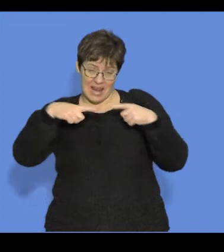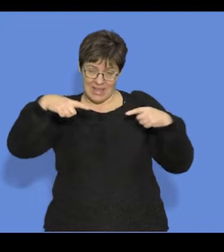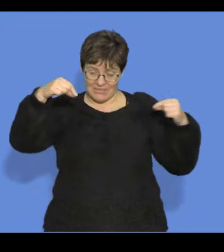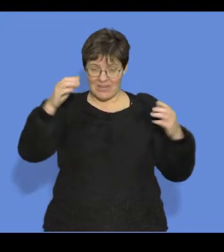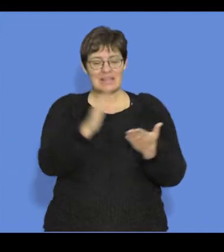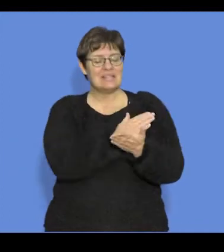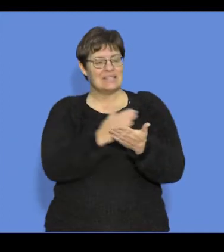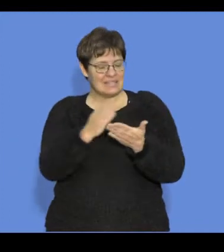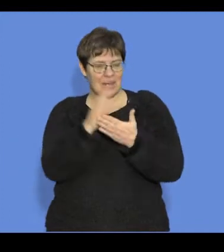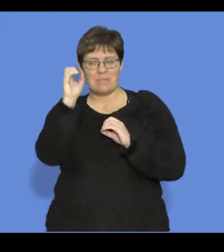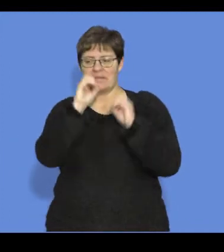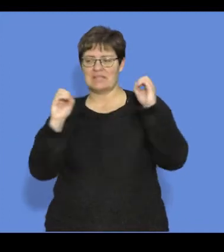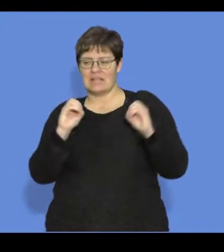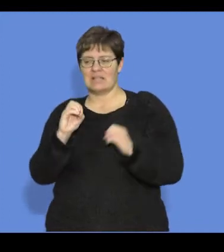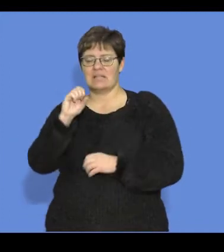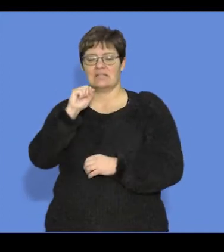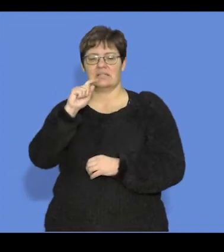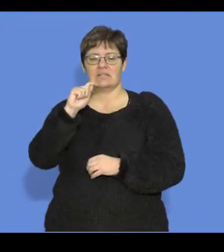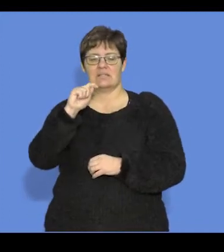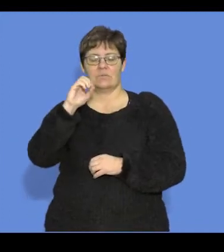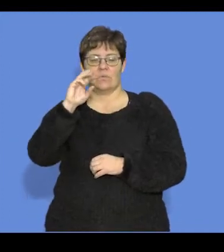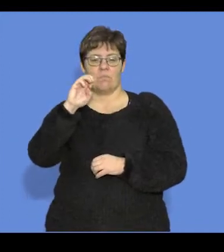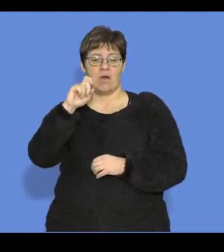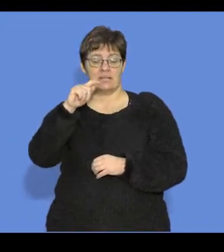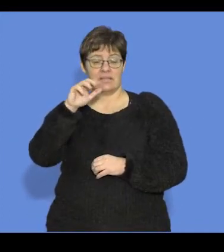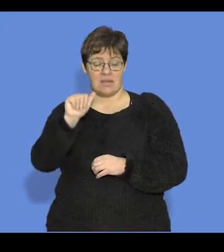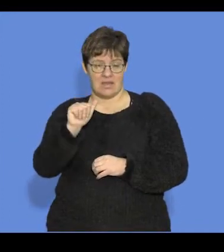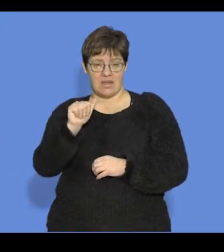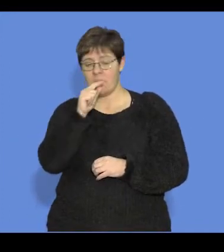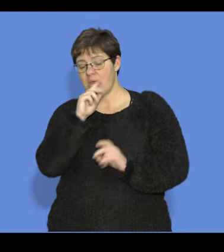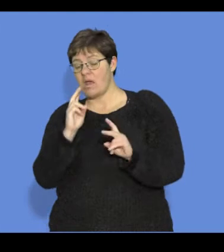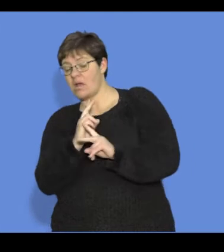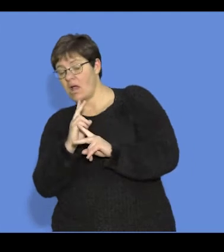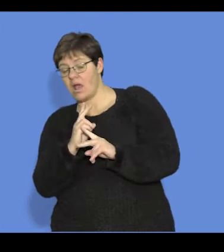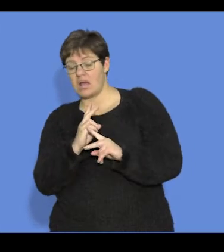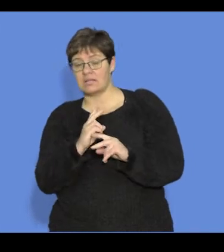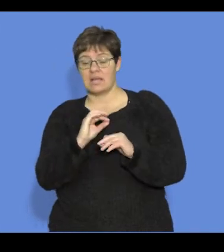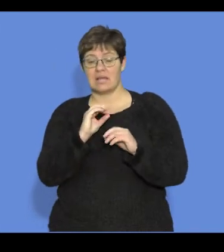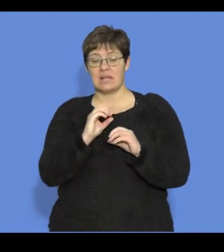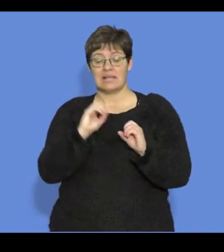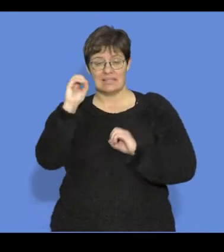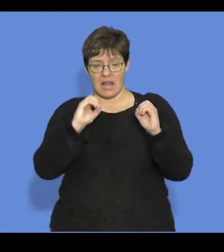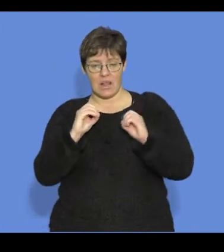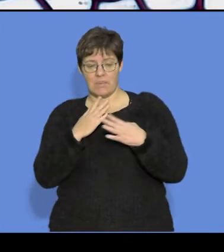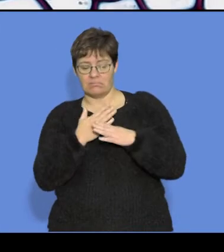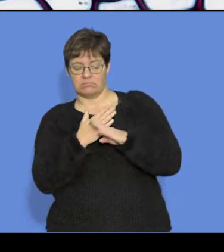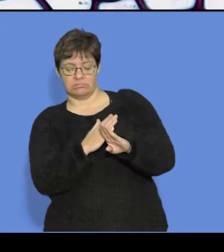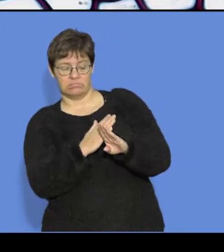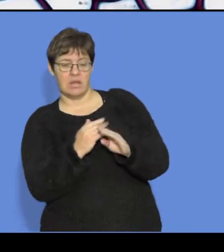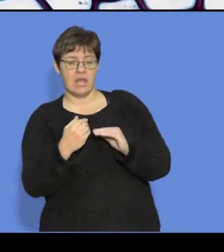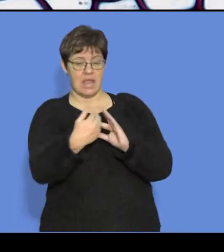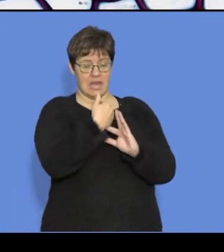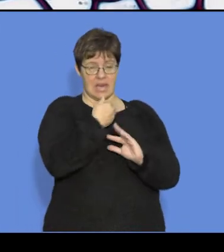cells are stomata with 2 guard cells to control substances moving in and out of the